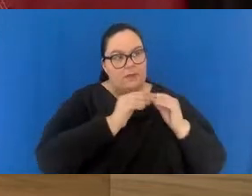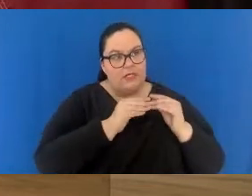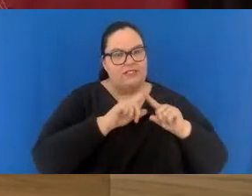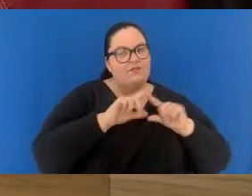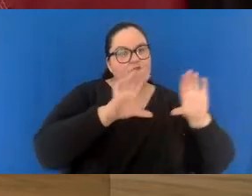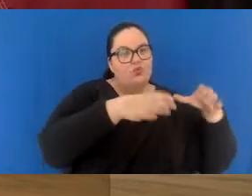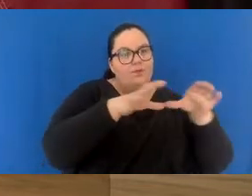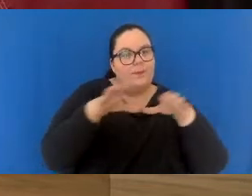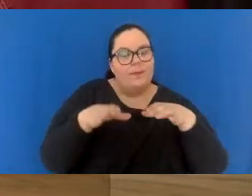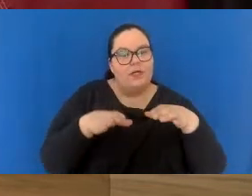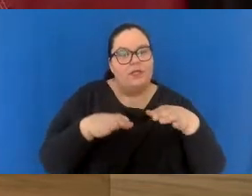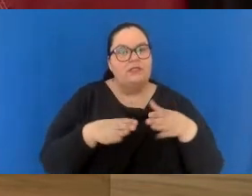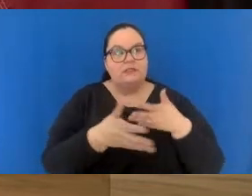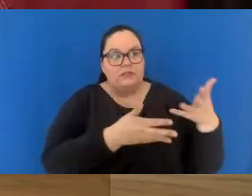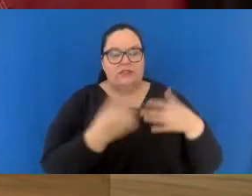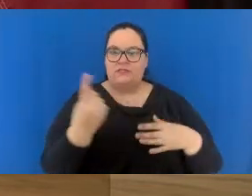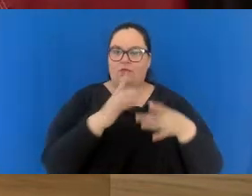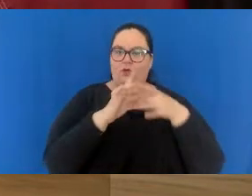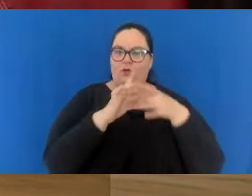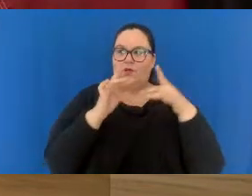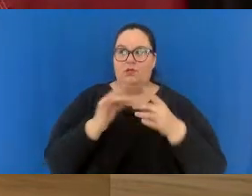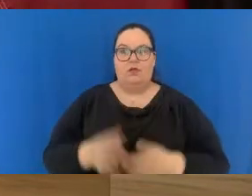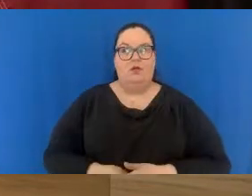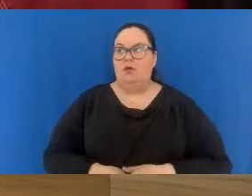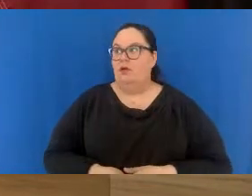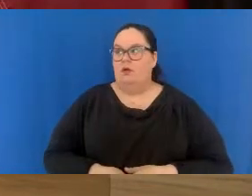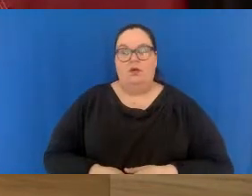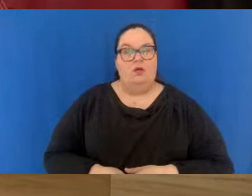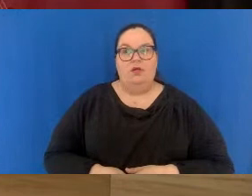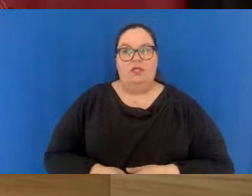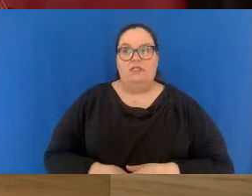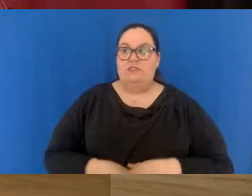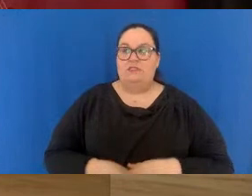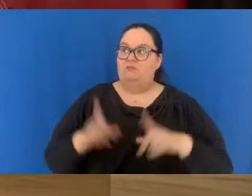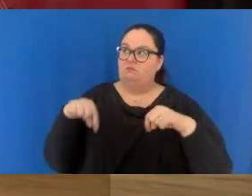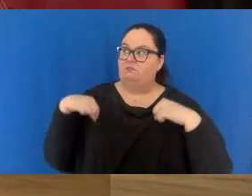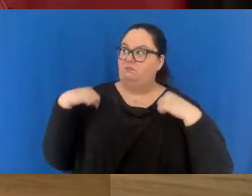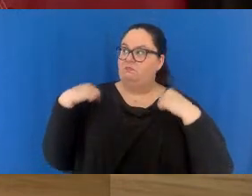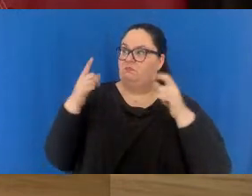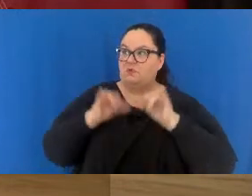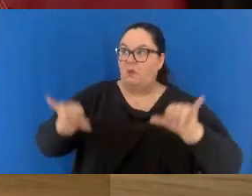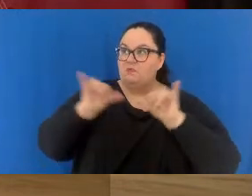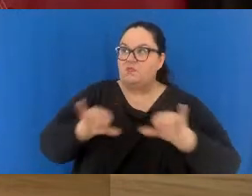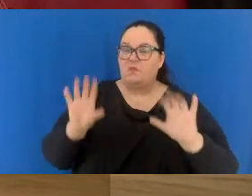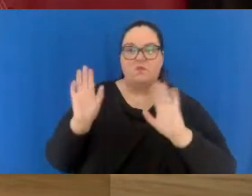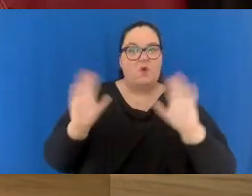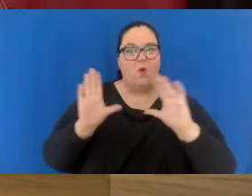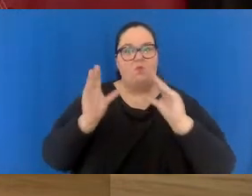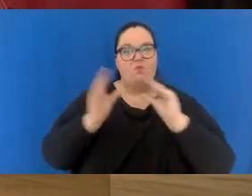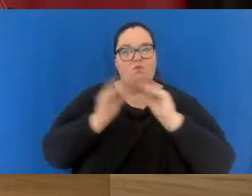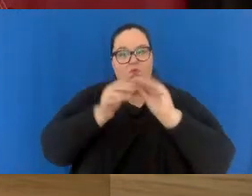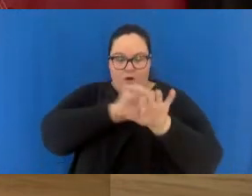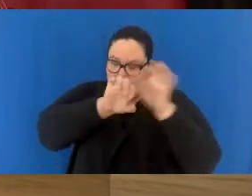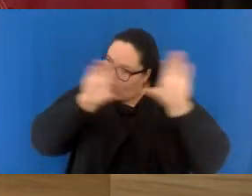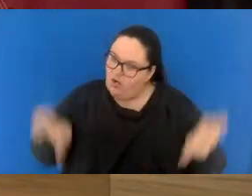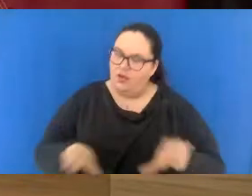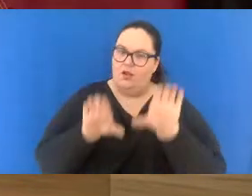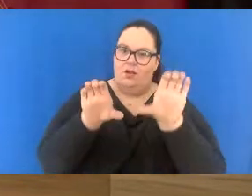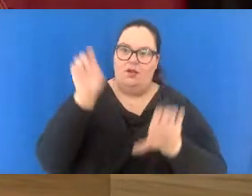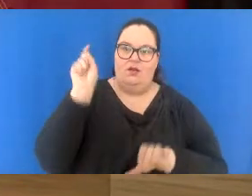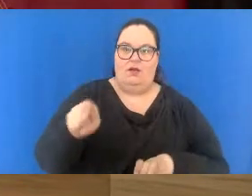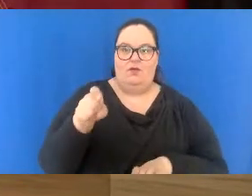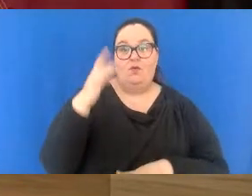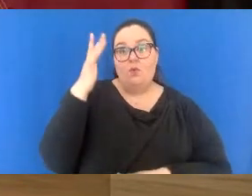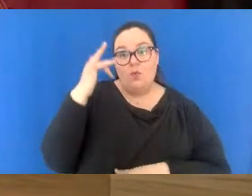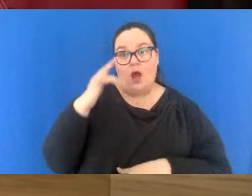groups, and somebody said, you know, we can't keep doing what we have already been doing. We need to do more. So this is not the time to